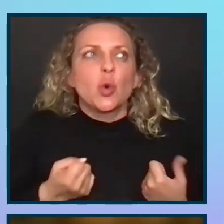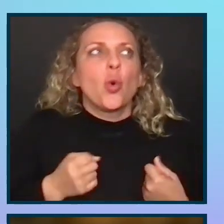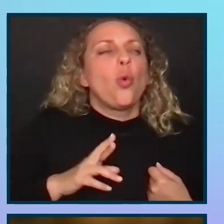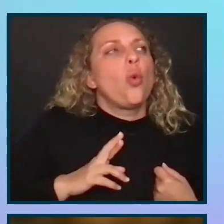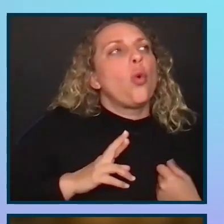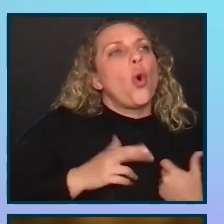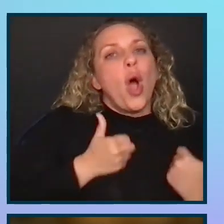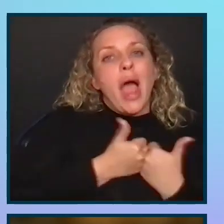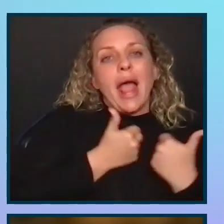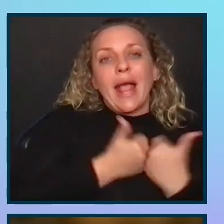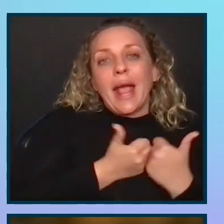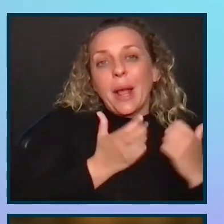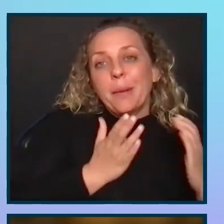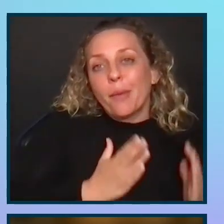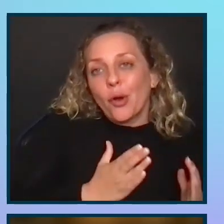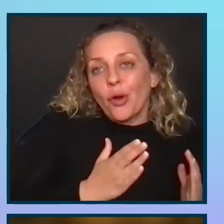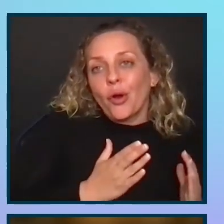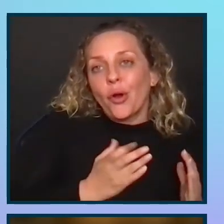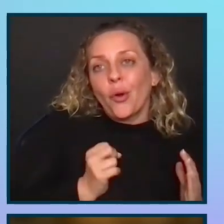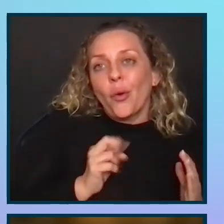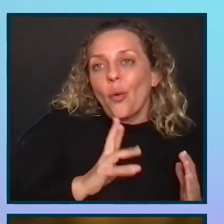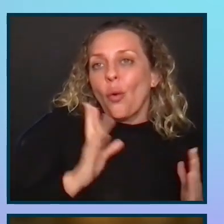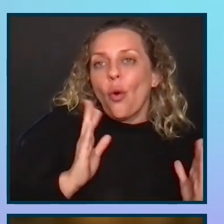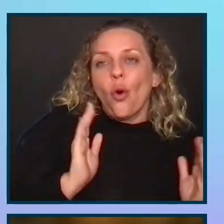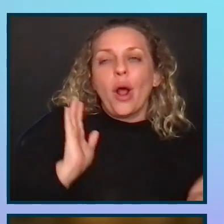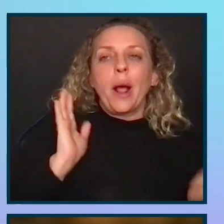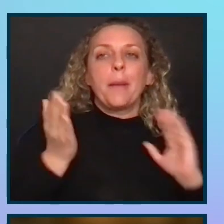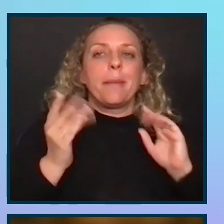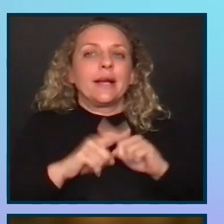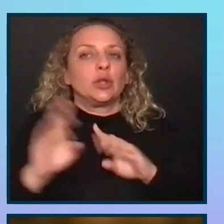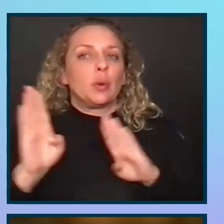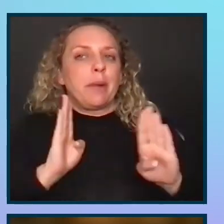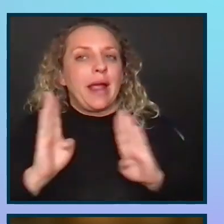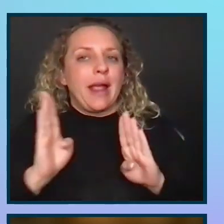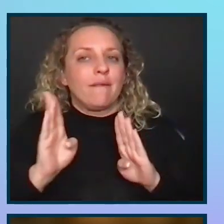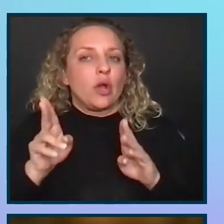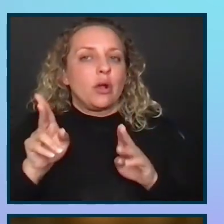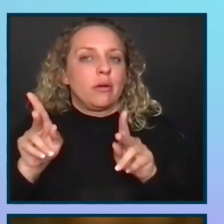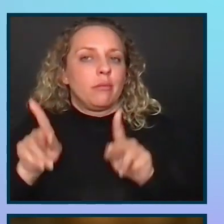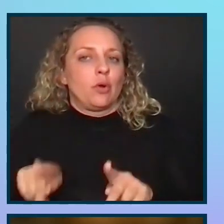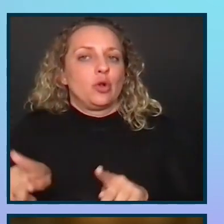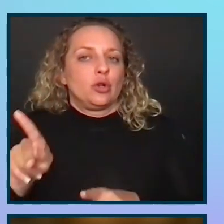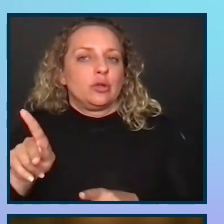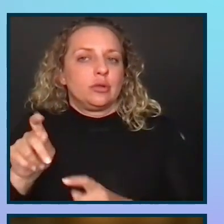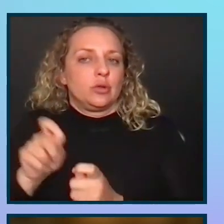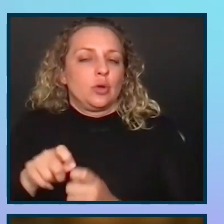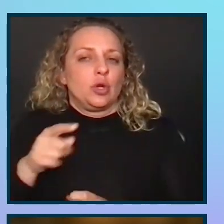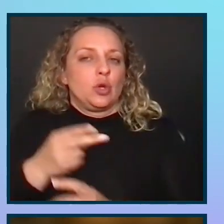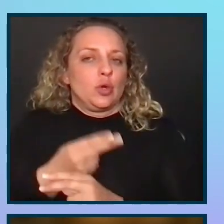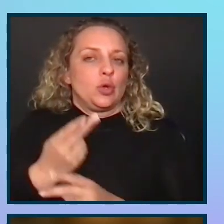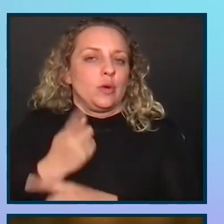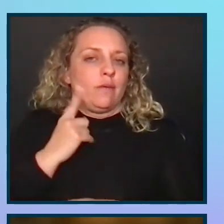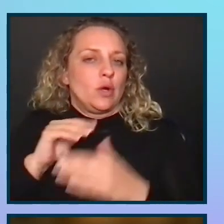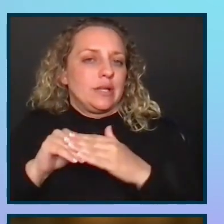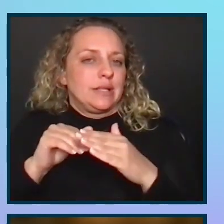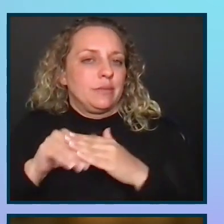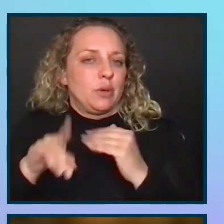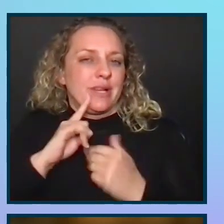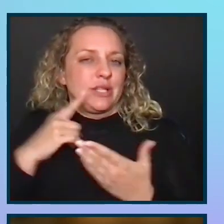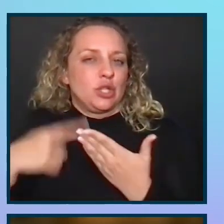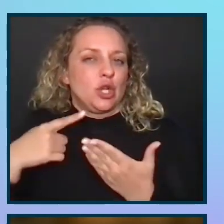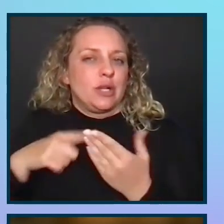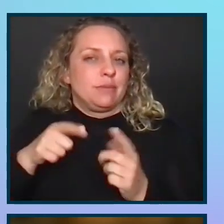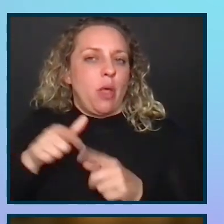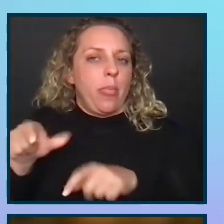a gamer, versus a behavioral persona, which is more useful in accessibility because it talks about